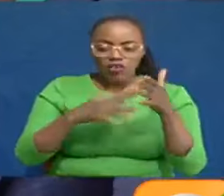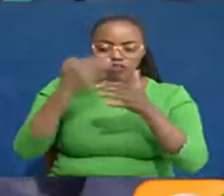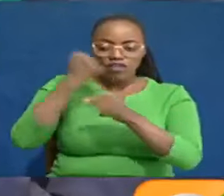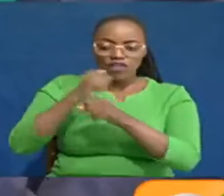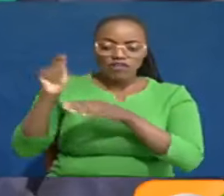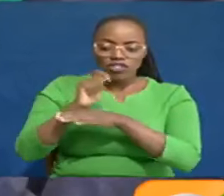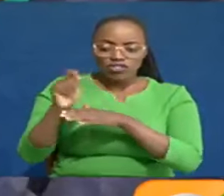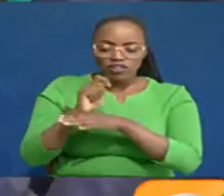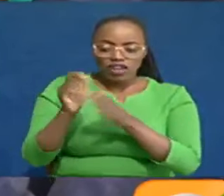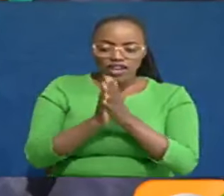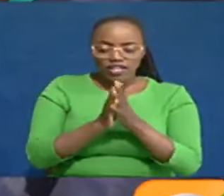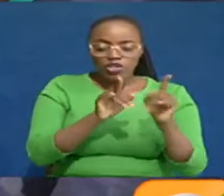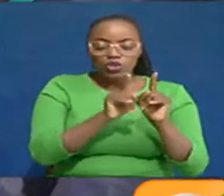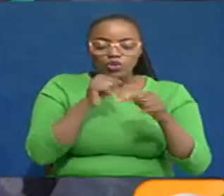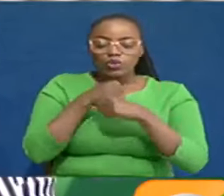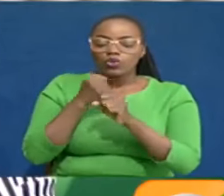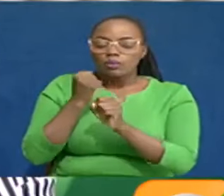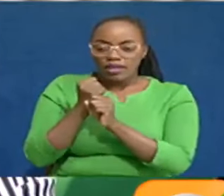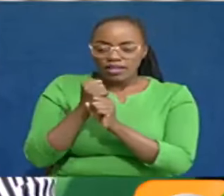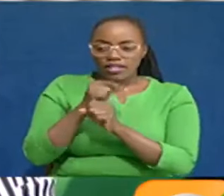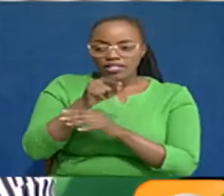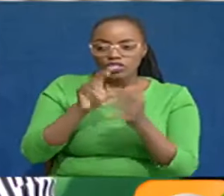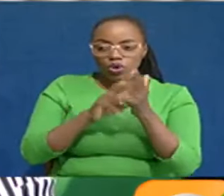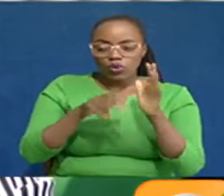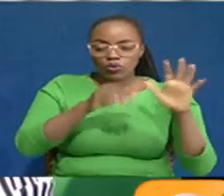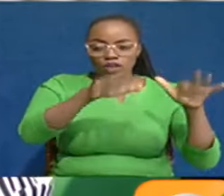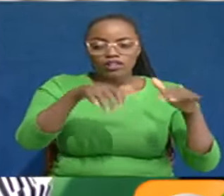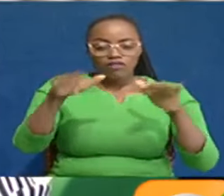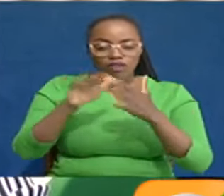training, and incentives to make contract farming more accessible.